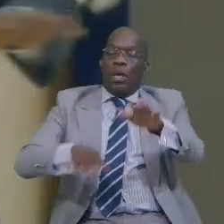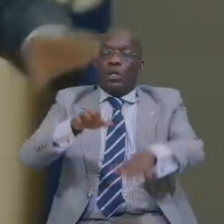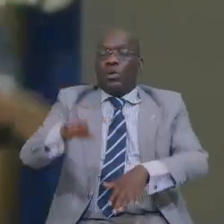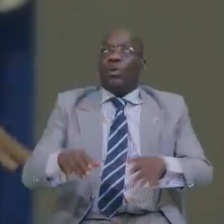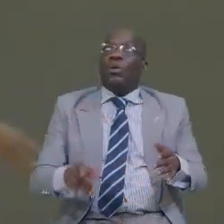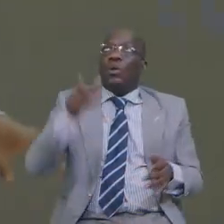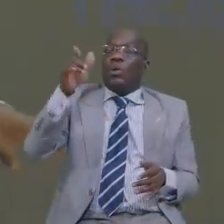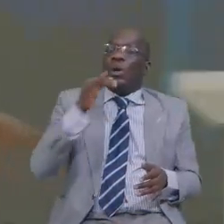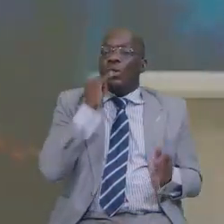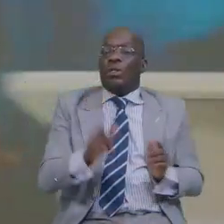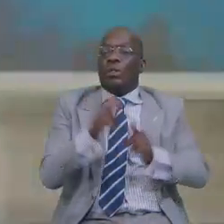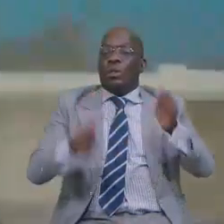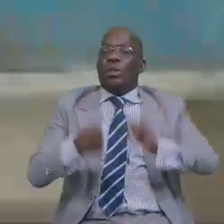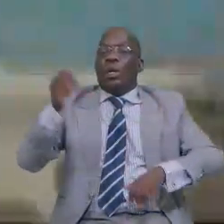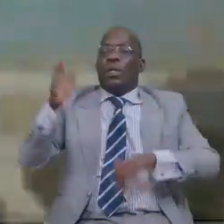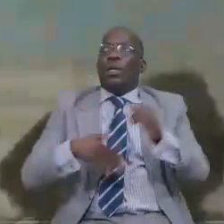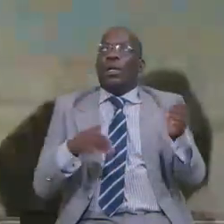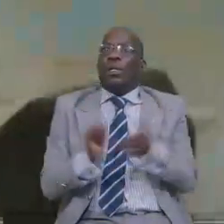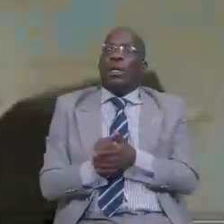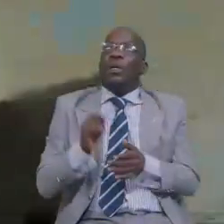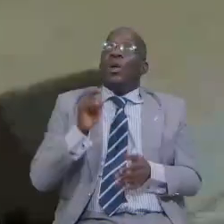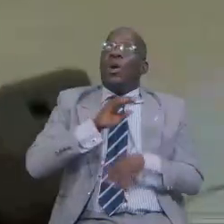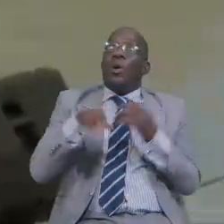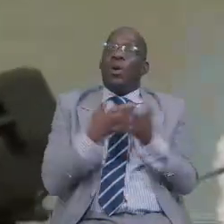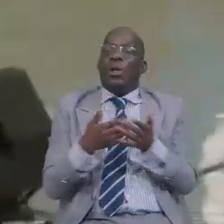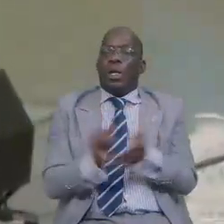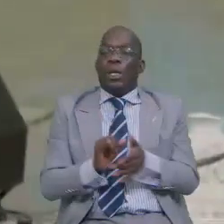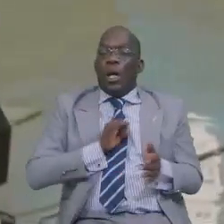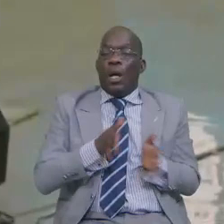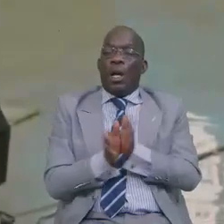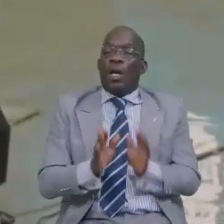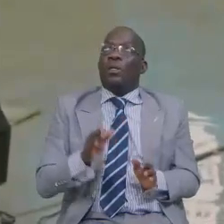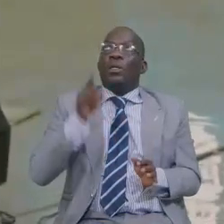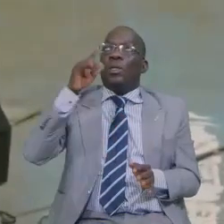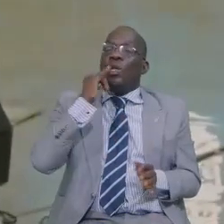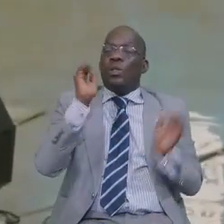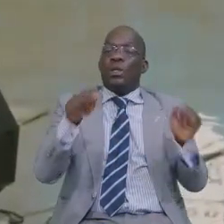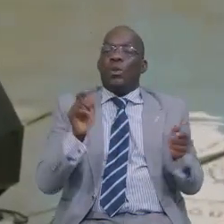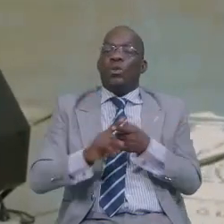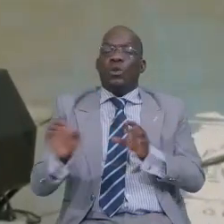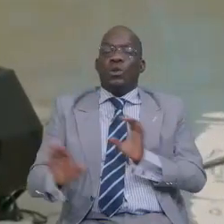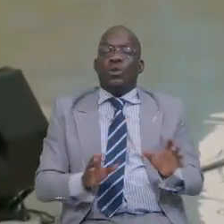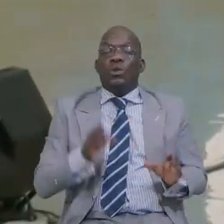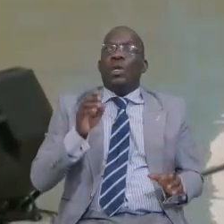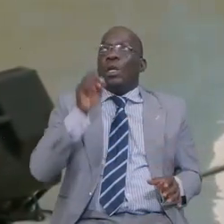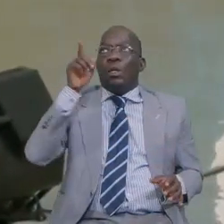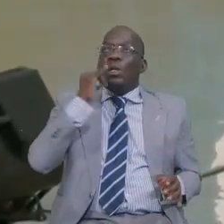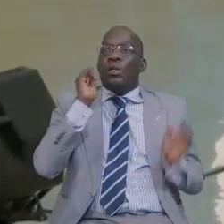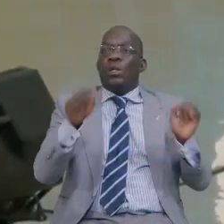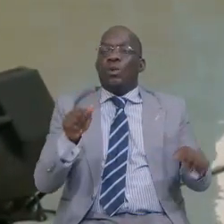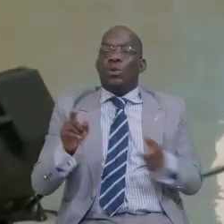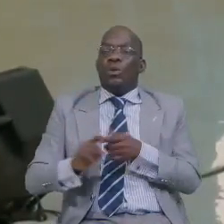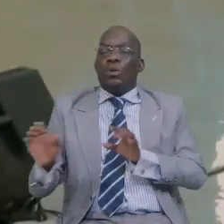All the thing I'm asking, is able to do all that, but he's able to do abundantly above exceedingly